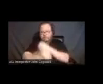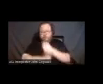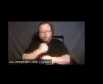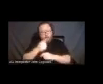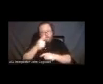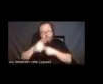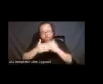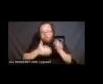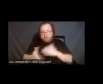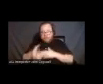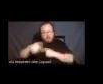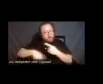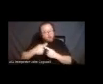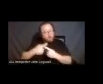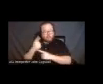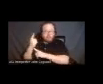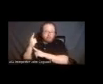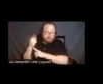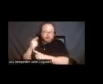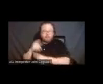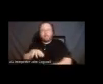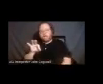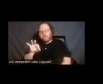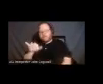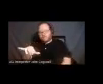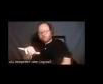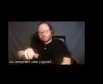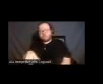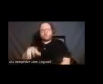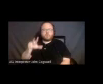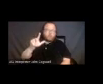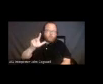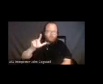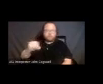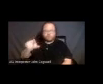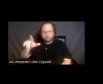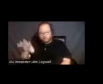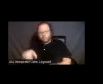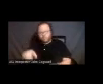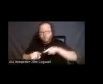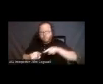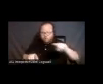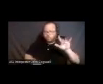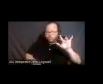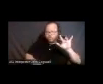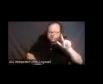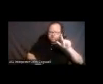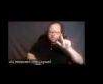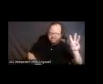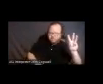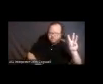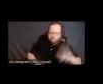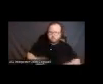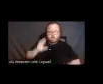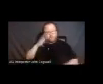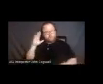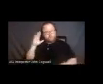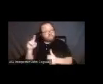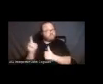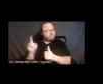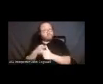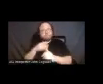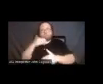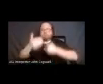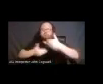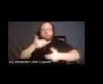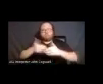year. It covers the fiscal years of 23-24 through 25-26. And this would be our first progress